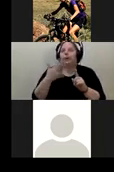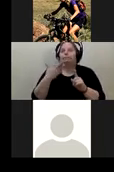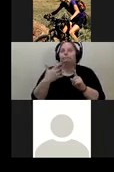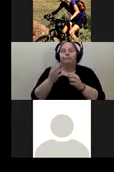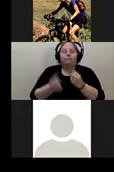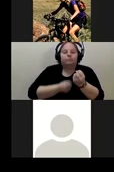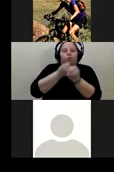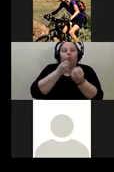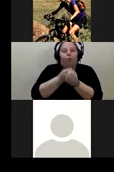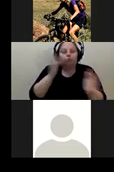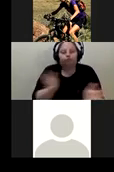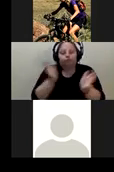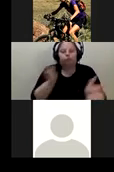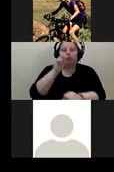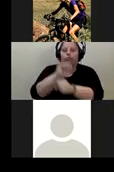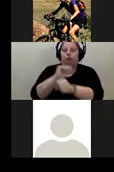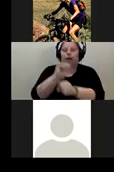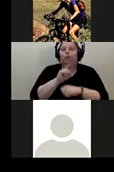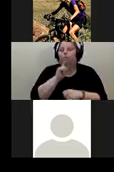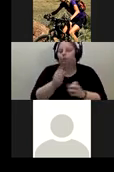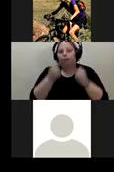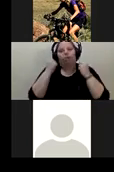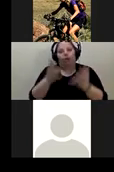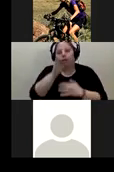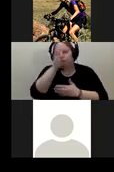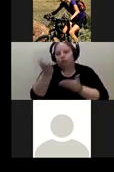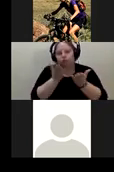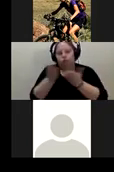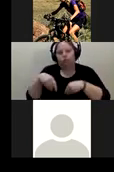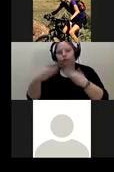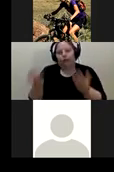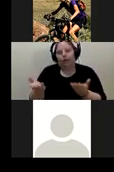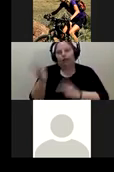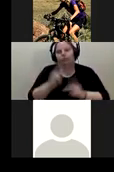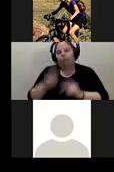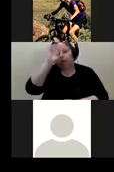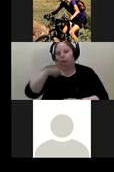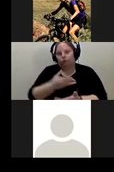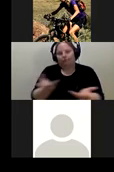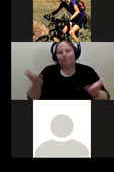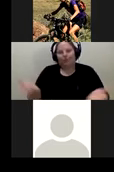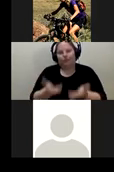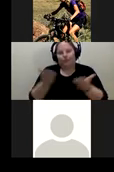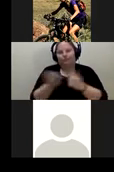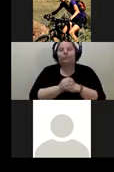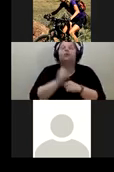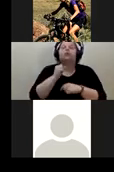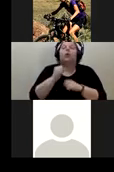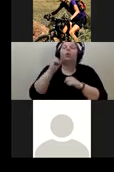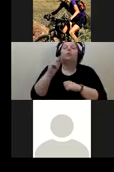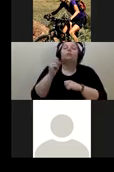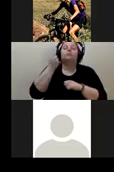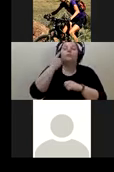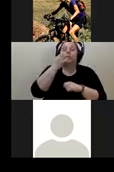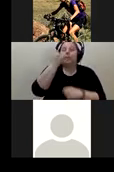supporting them in jobs and so on and so forth. There's a lot of direct service that goes on with the people that I know I'm talking to. So boundaries, I think this is